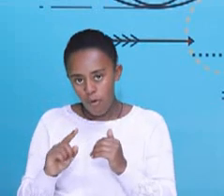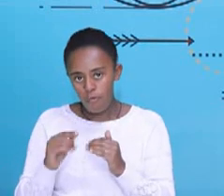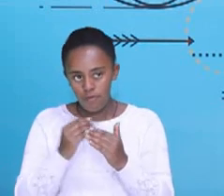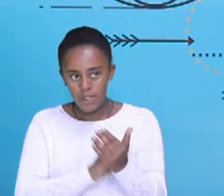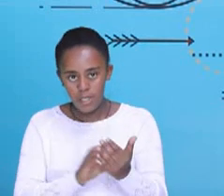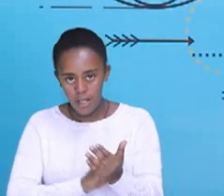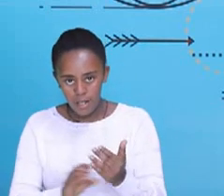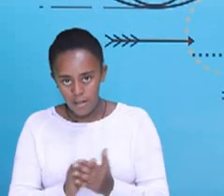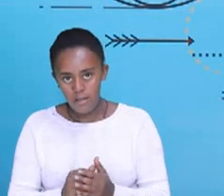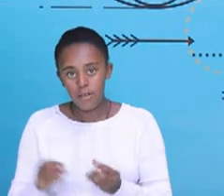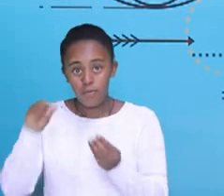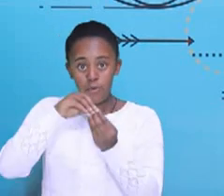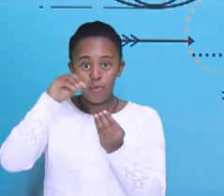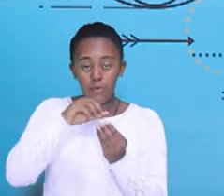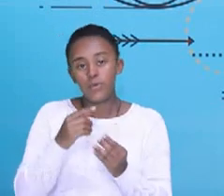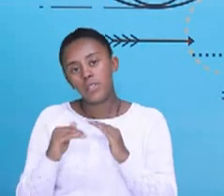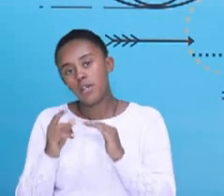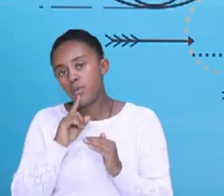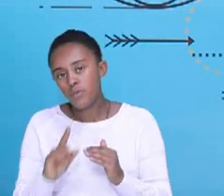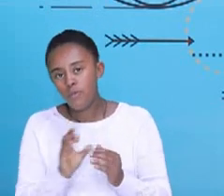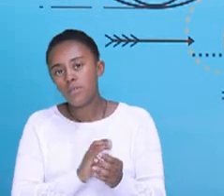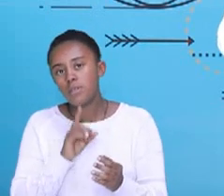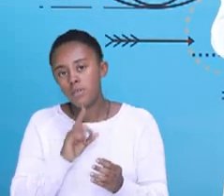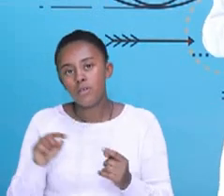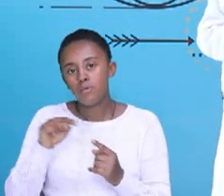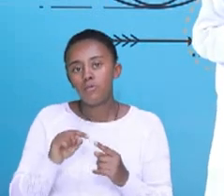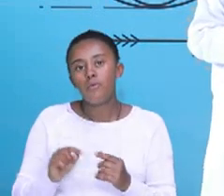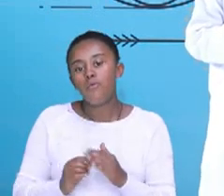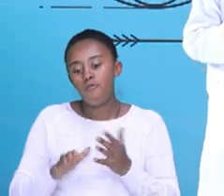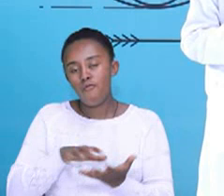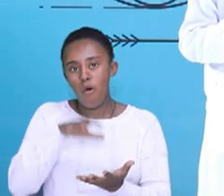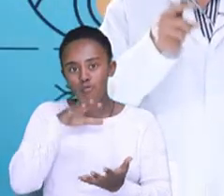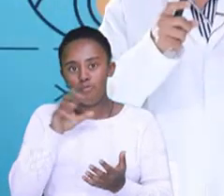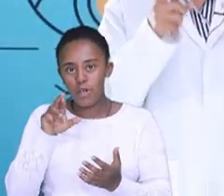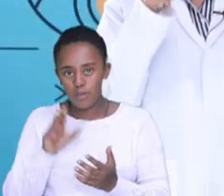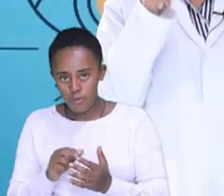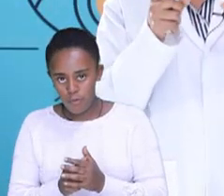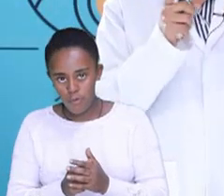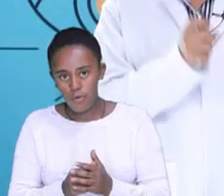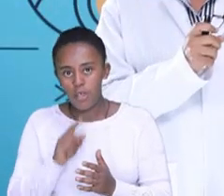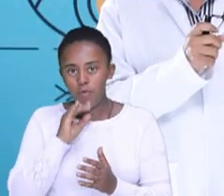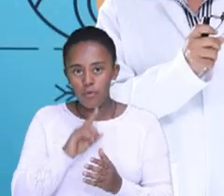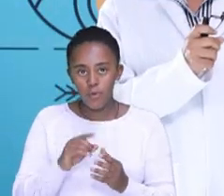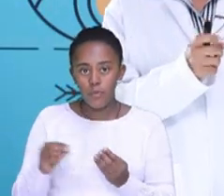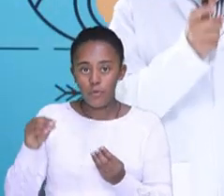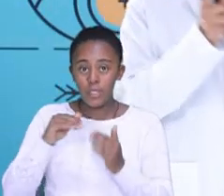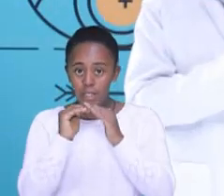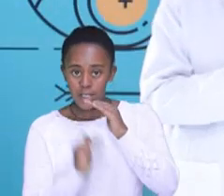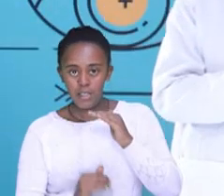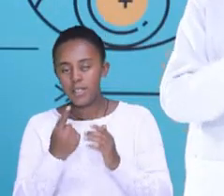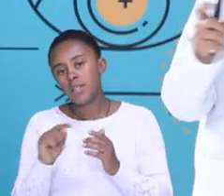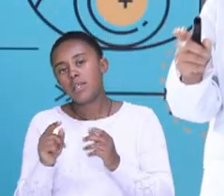if you increase the size of the cell, surface area to volume ratio decreases. If you decrease the size of